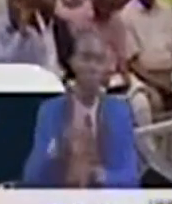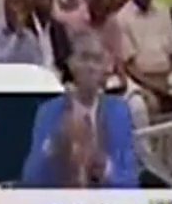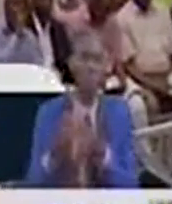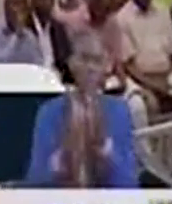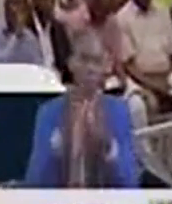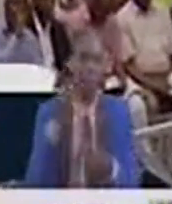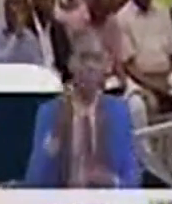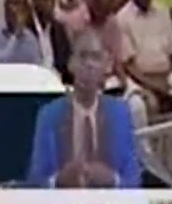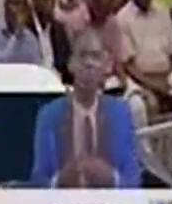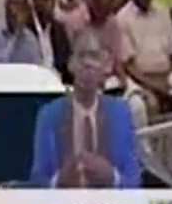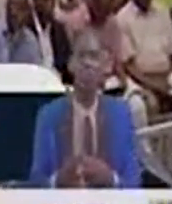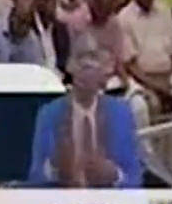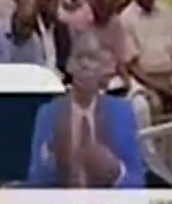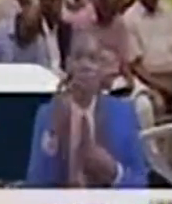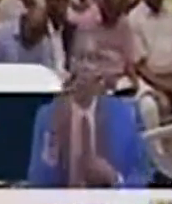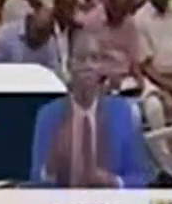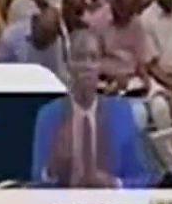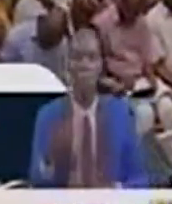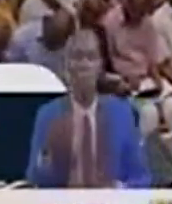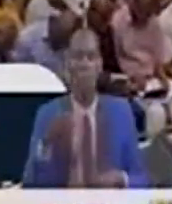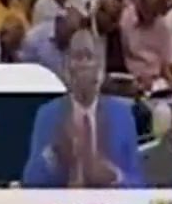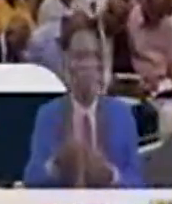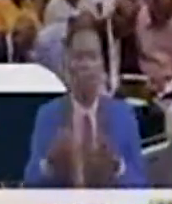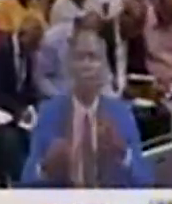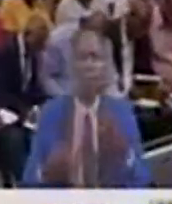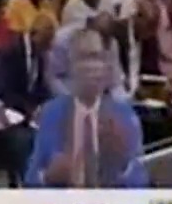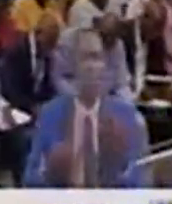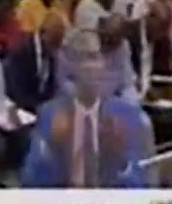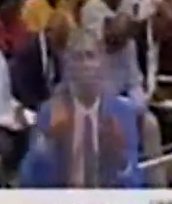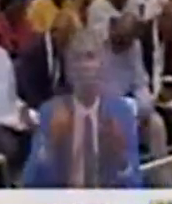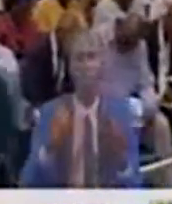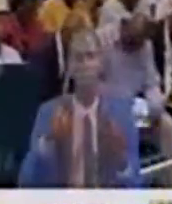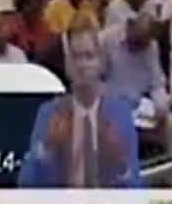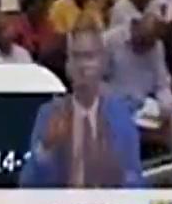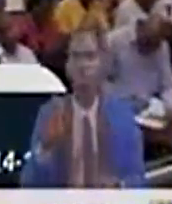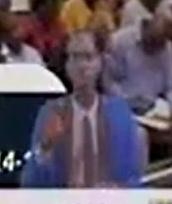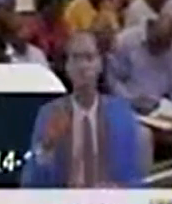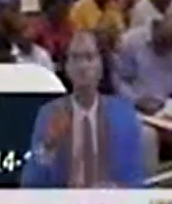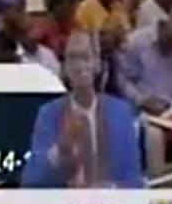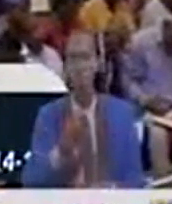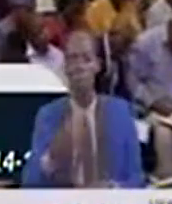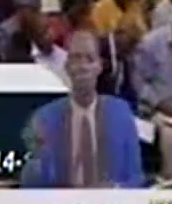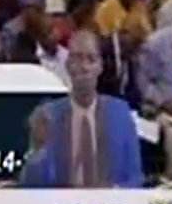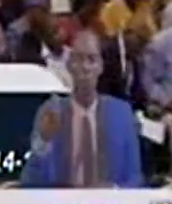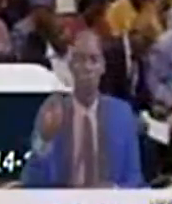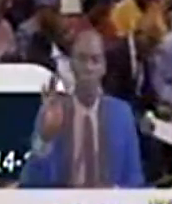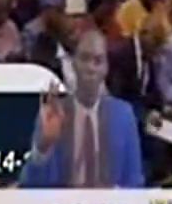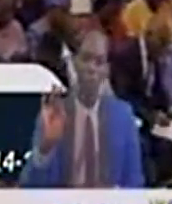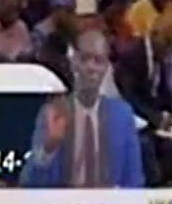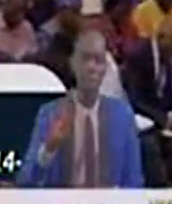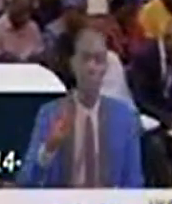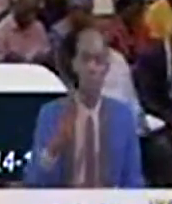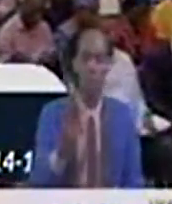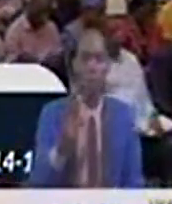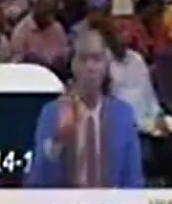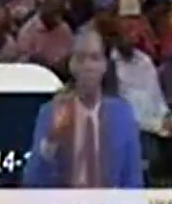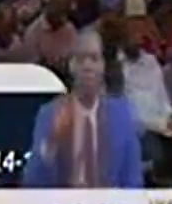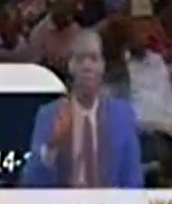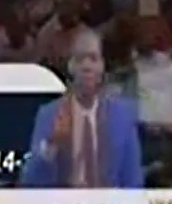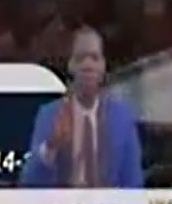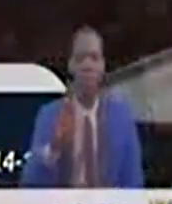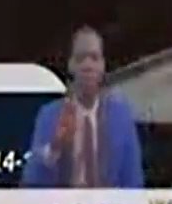Jesus' name. We're looking at 2 Corinthians chapter 12, I'm reading from verse 9. 2 Corinthians